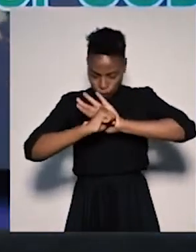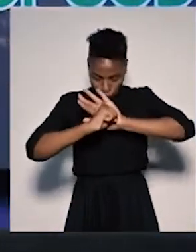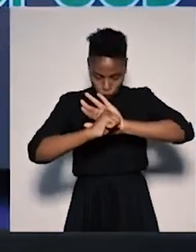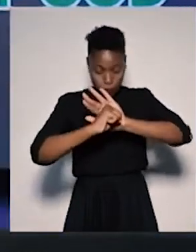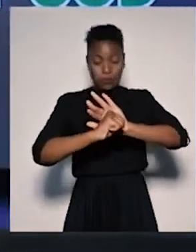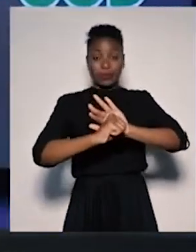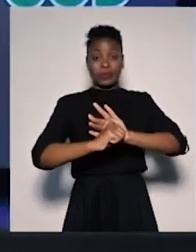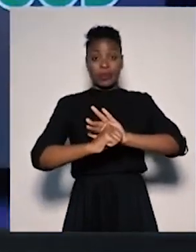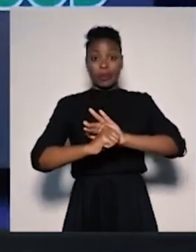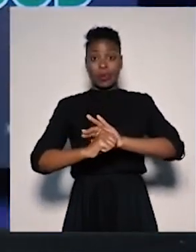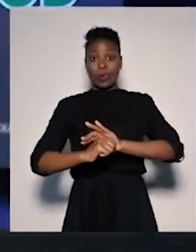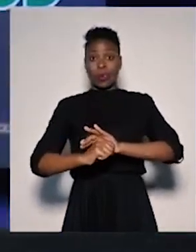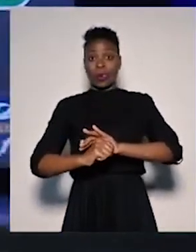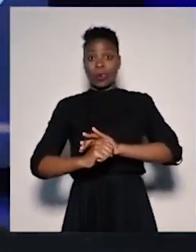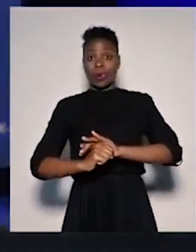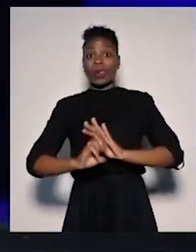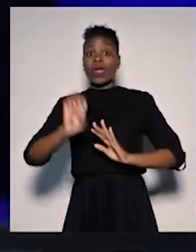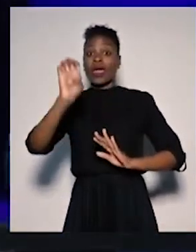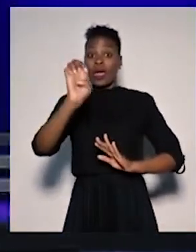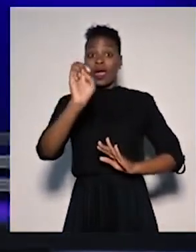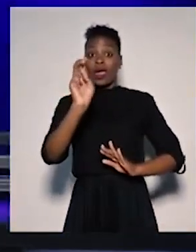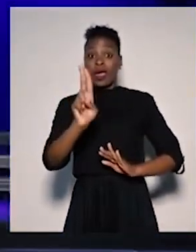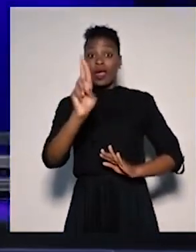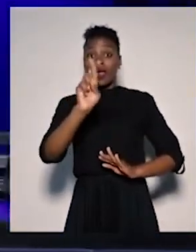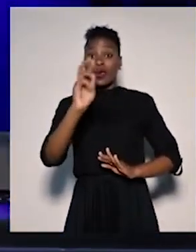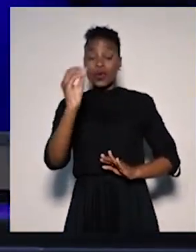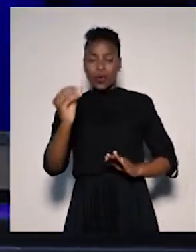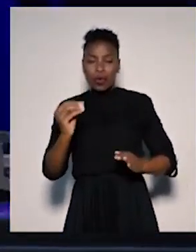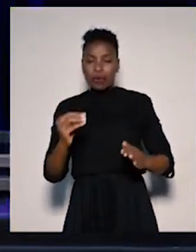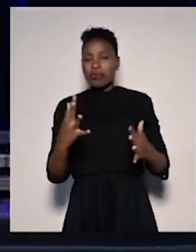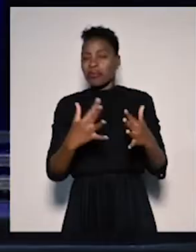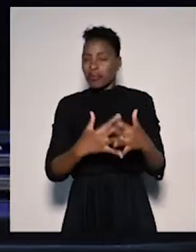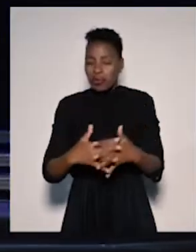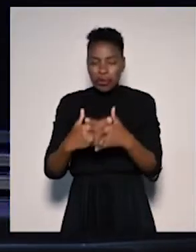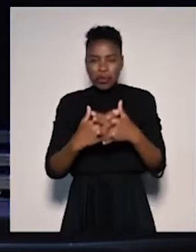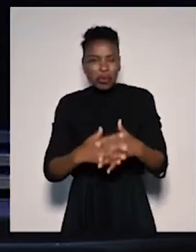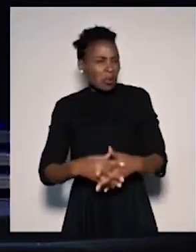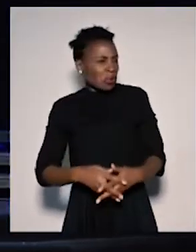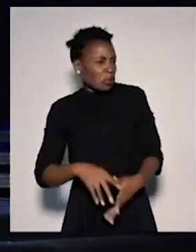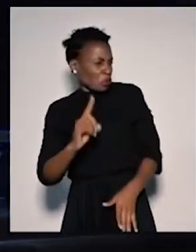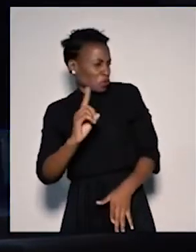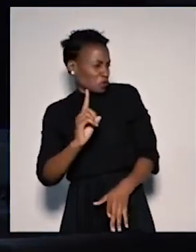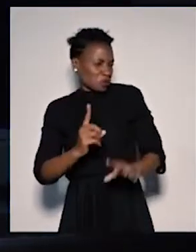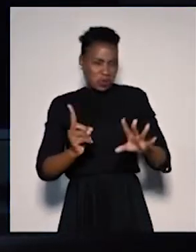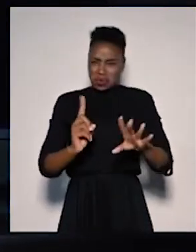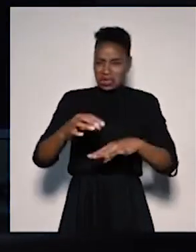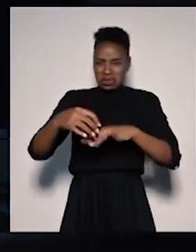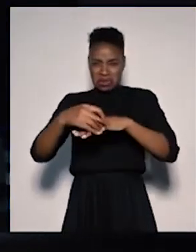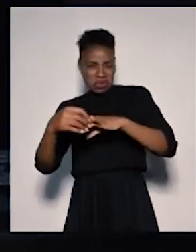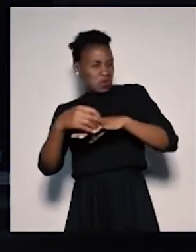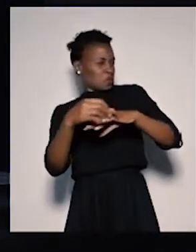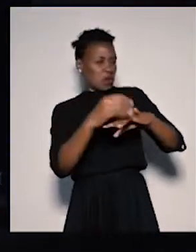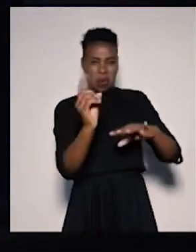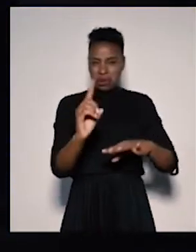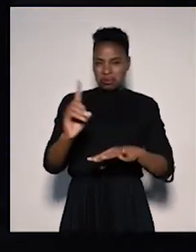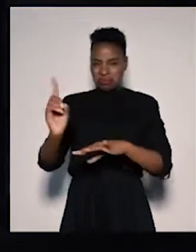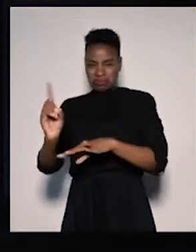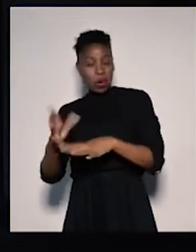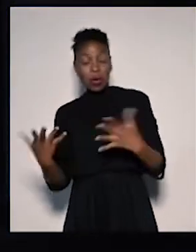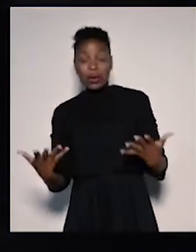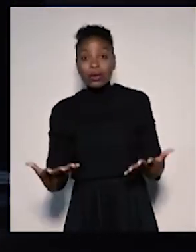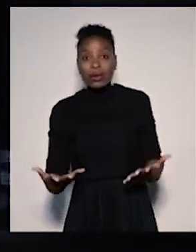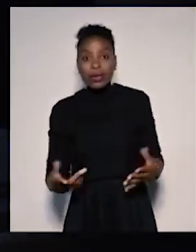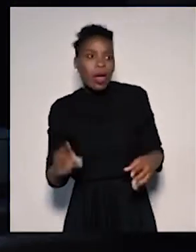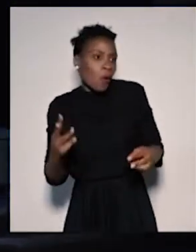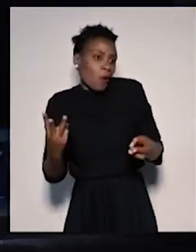go to Europe, people don't marry anymore. You talk to people, they say, what's marriage? What's marriage? What's this? What's this? You know, what's this? So the